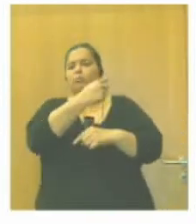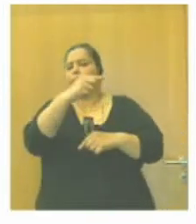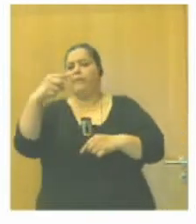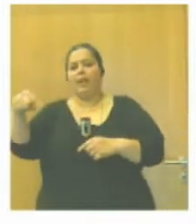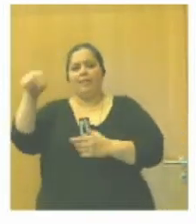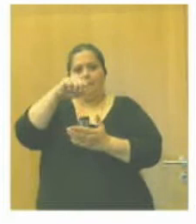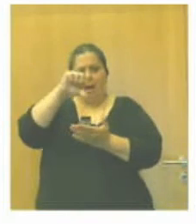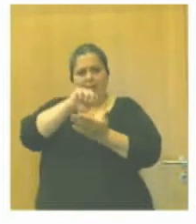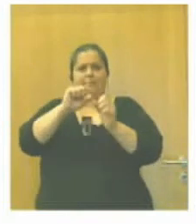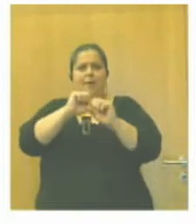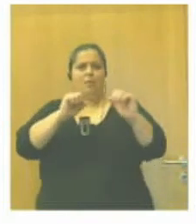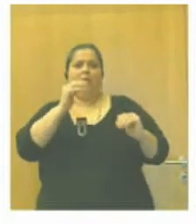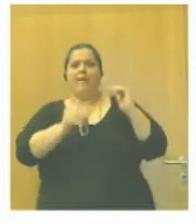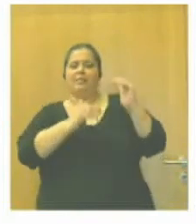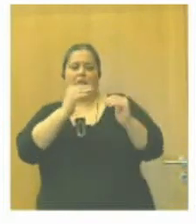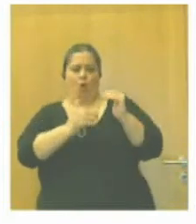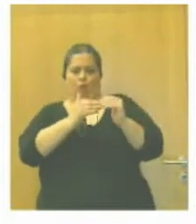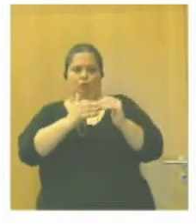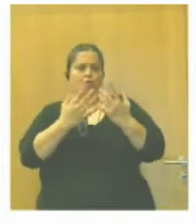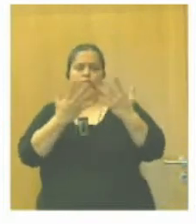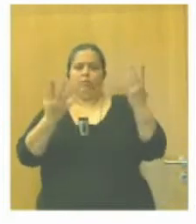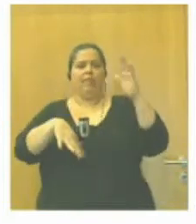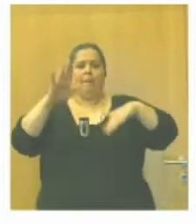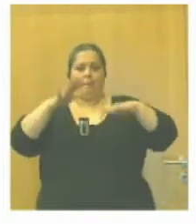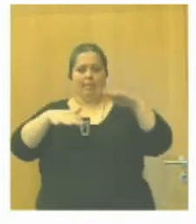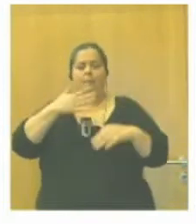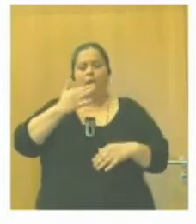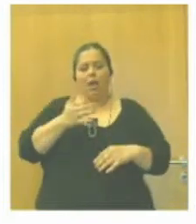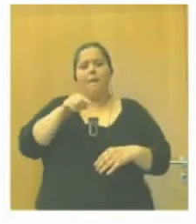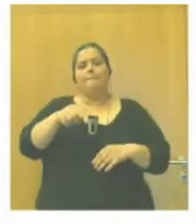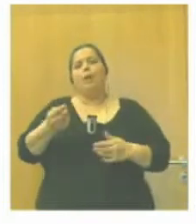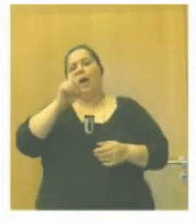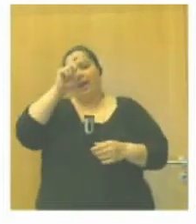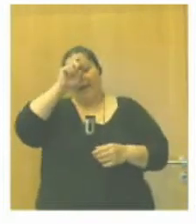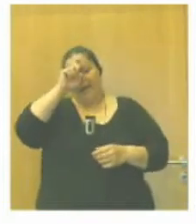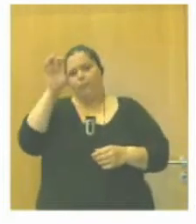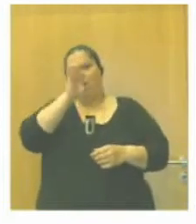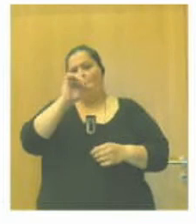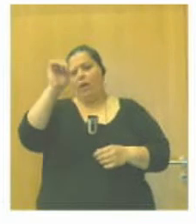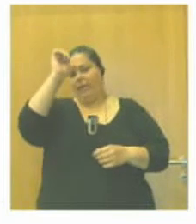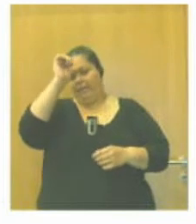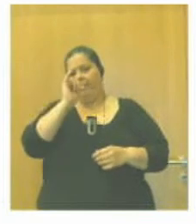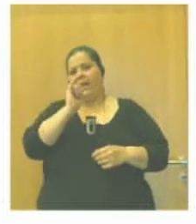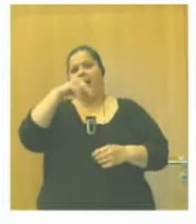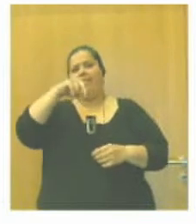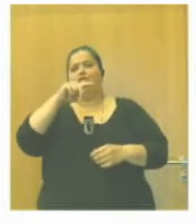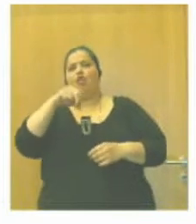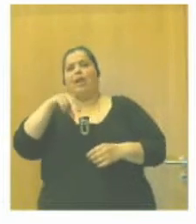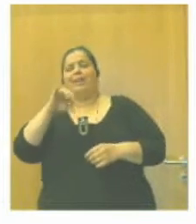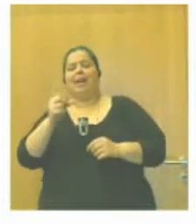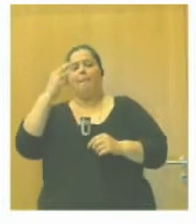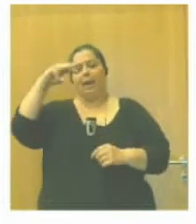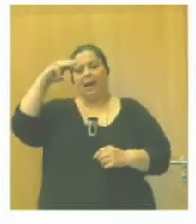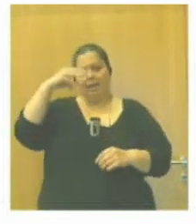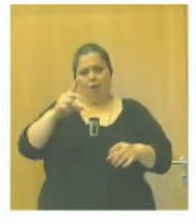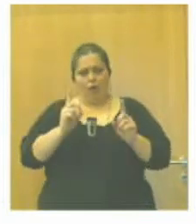investment cases in Egypt, India, Indonesia, Mexico, and England, a range of countries, of course, there, each